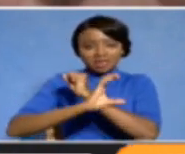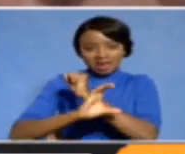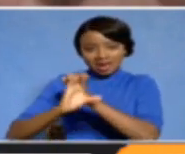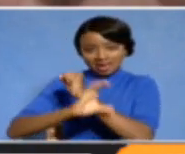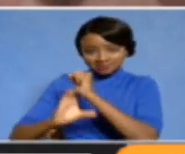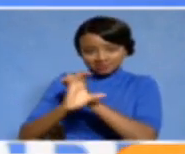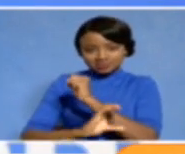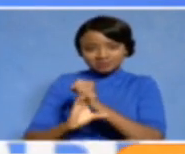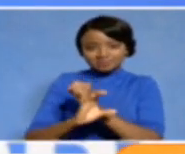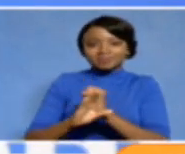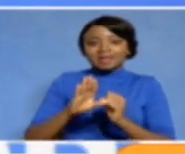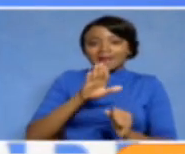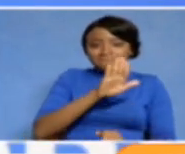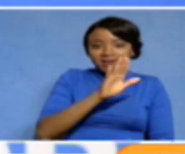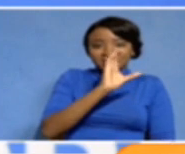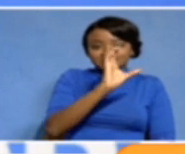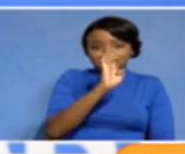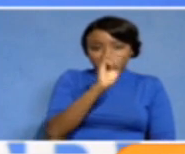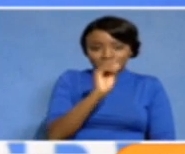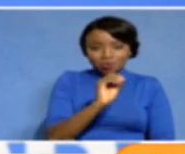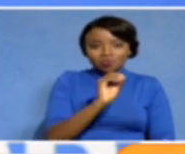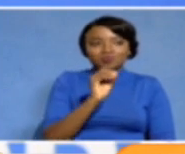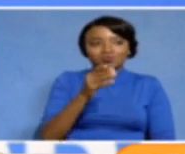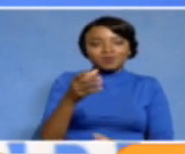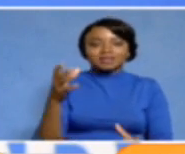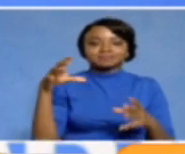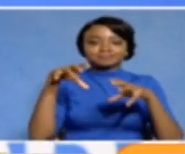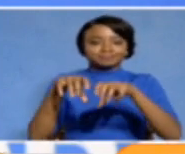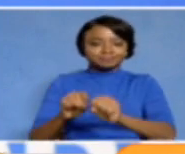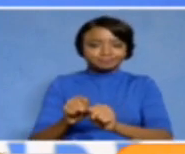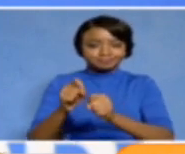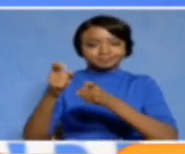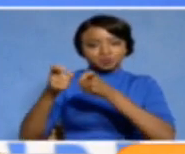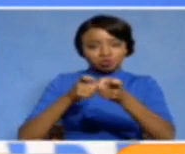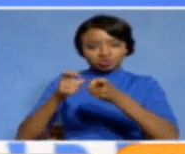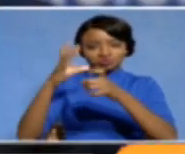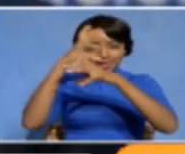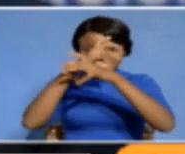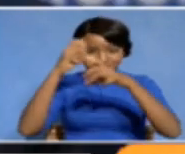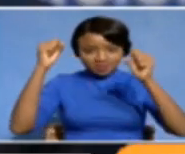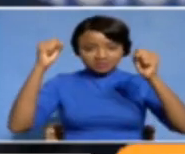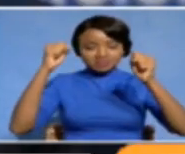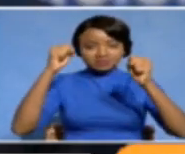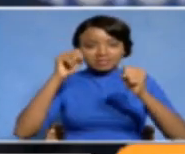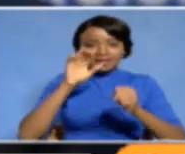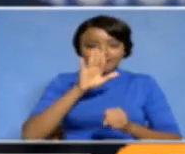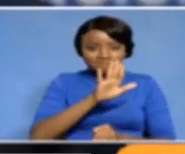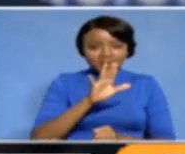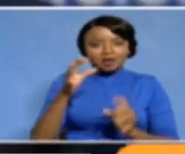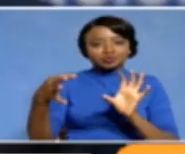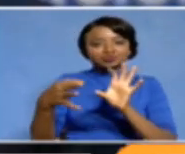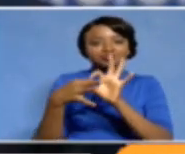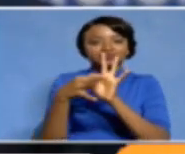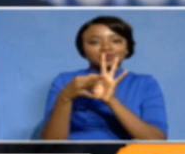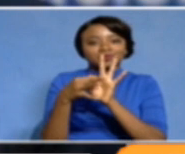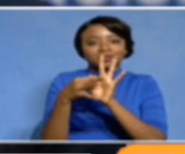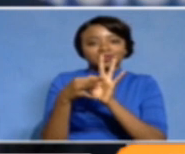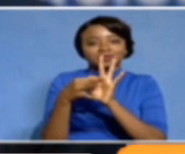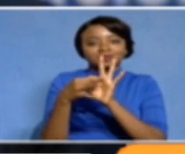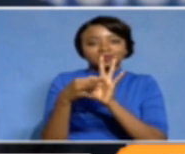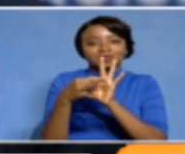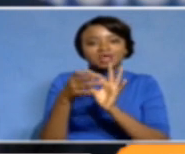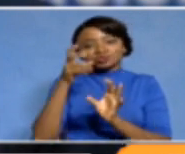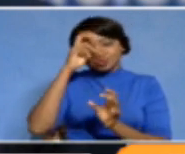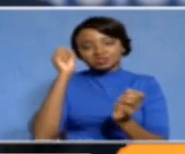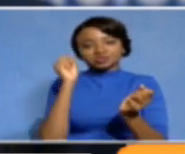Georgieva, the bank's CEO, will take over as interim president on February 1st. Kim joined the bank in 2012 and was serving